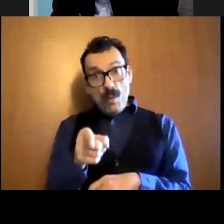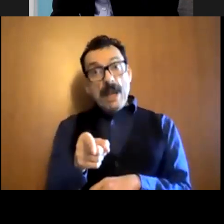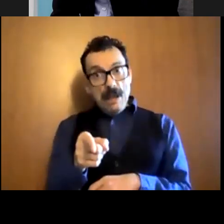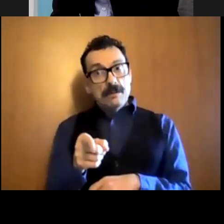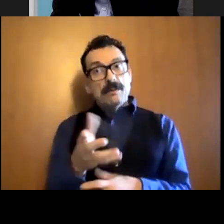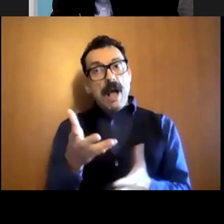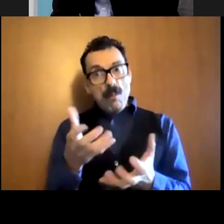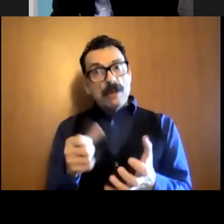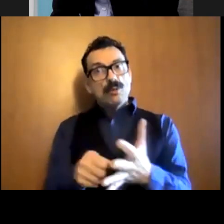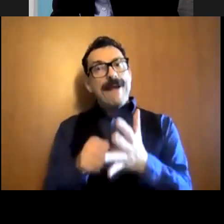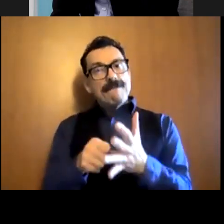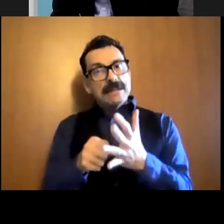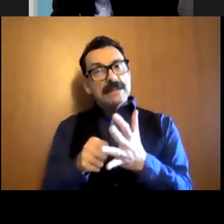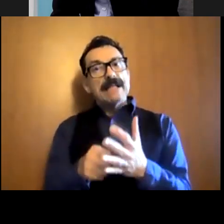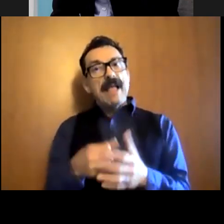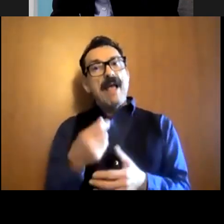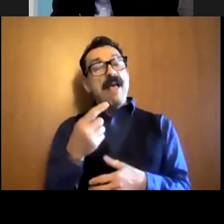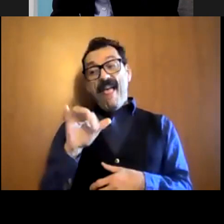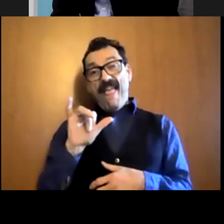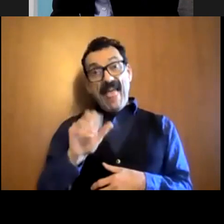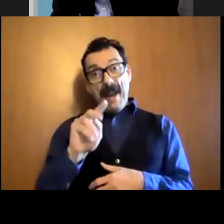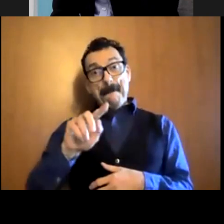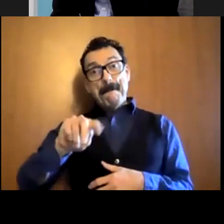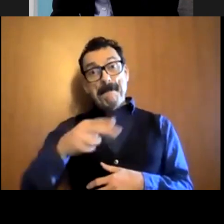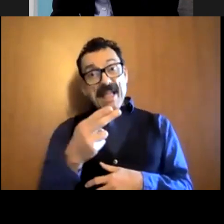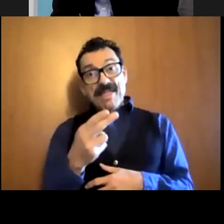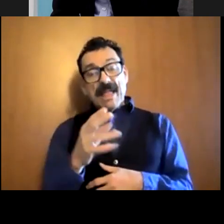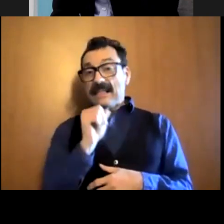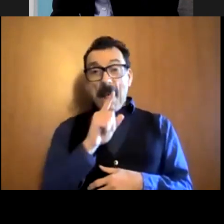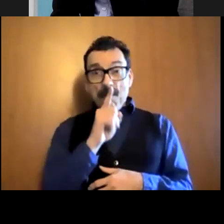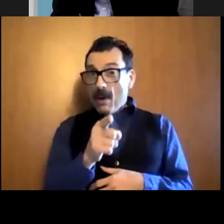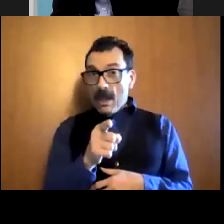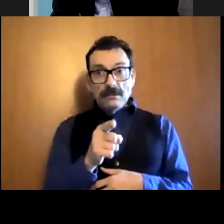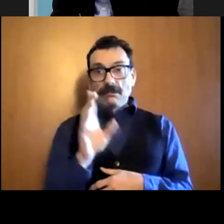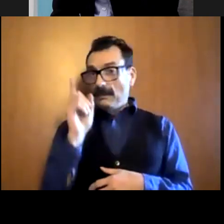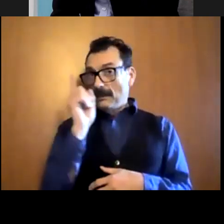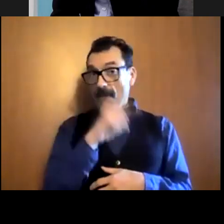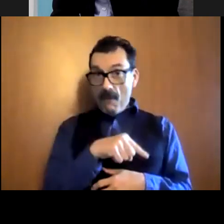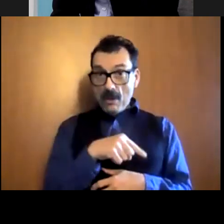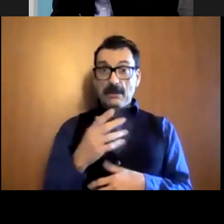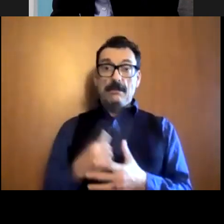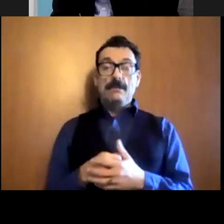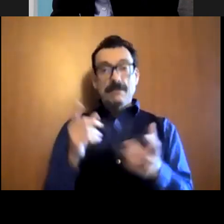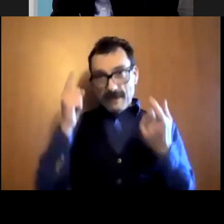be eliminated. But exactly what Dr. Claiborne said, I totally agree with her.